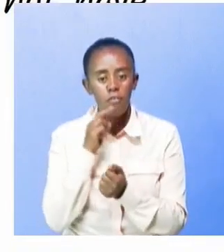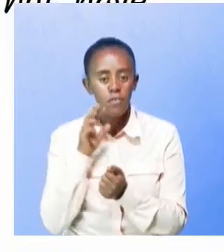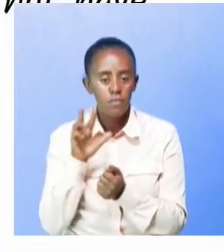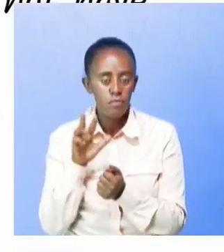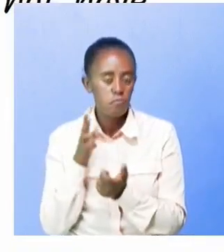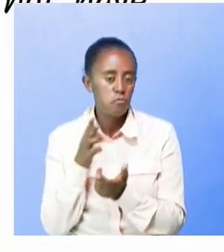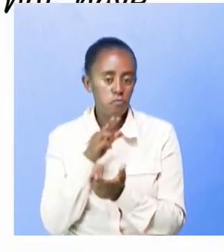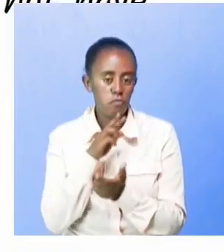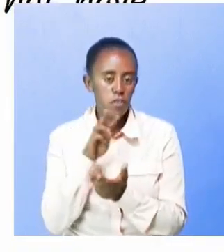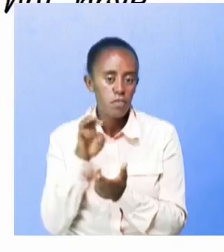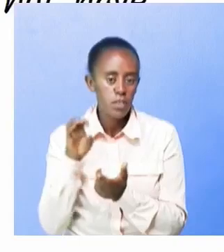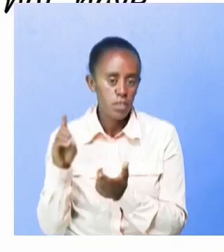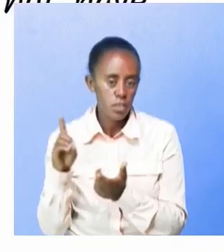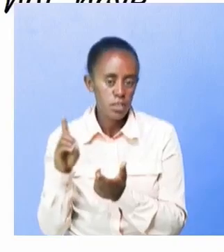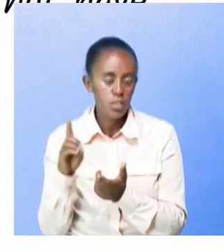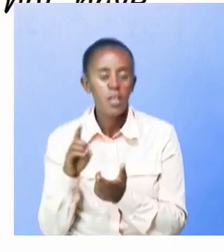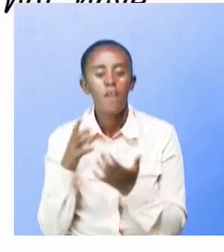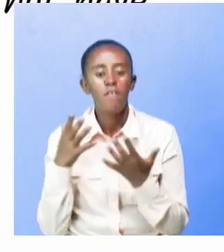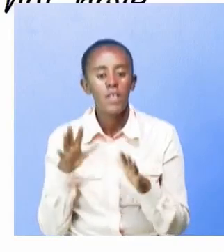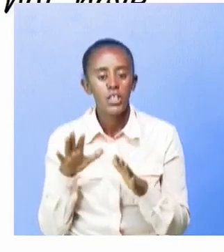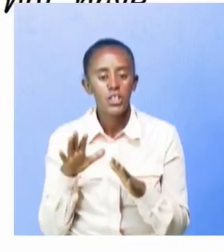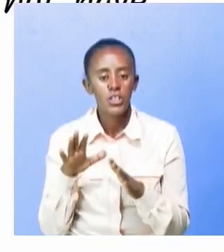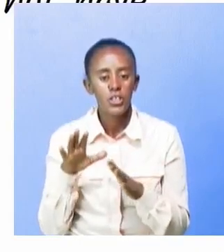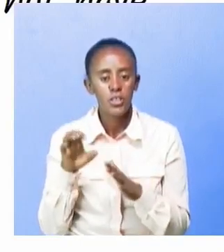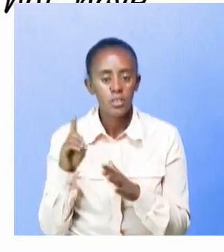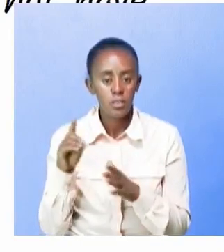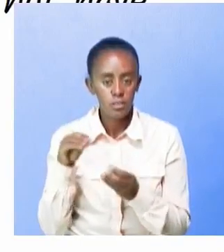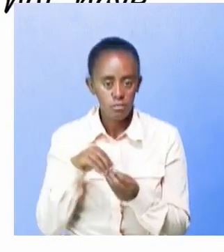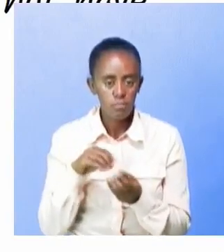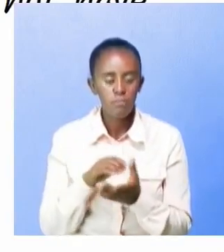had finished